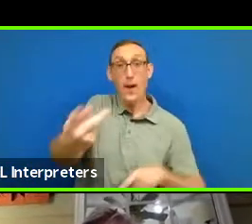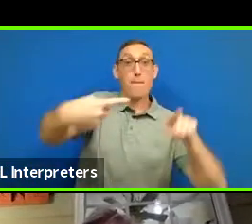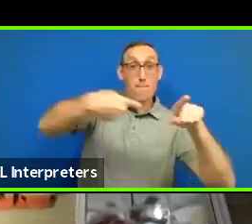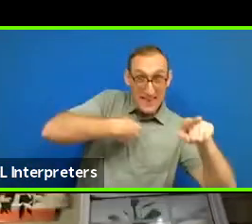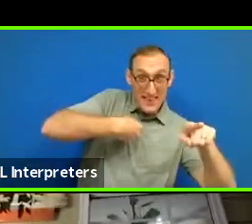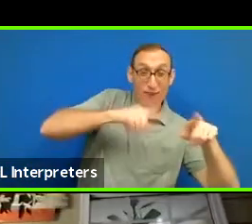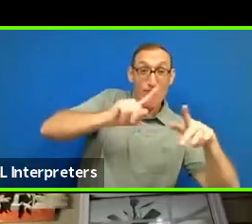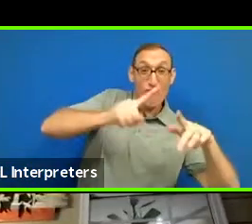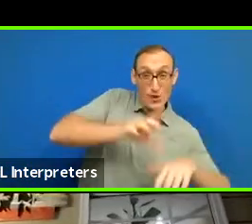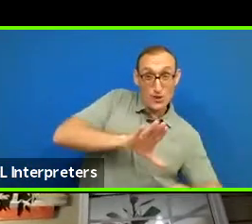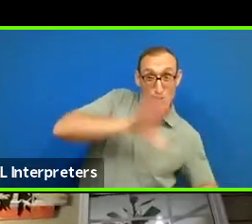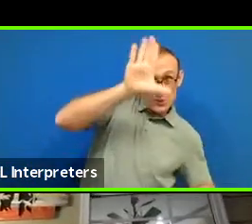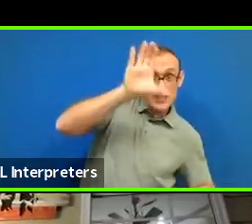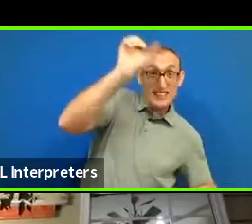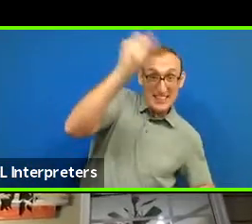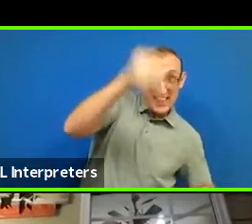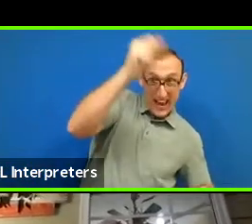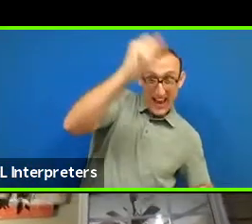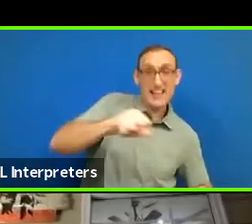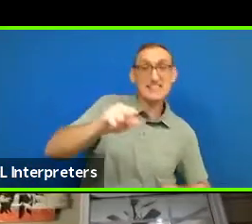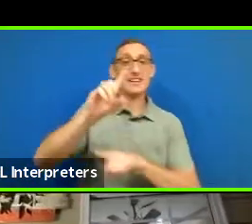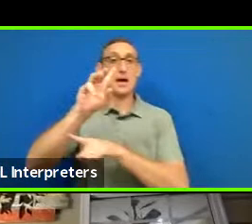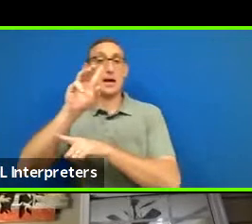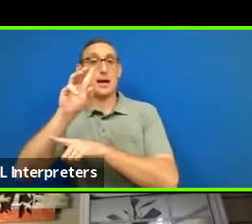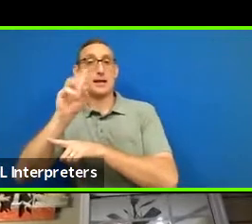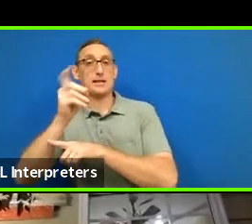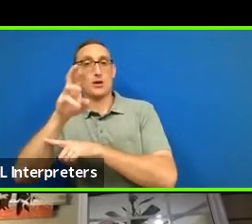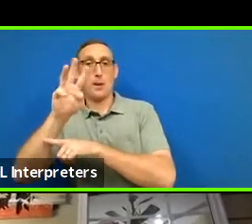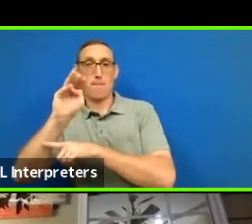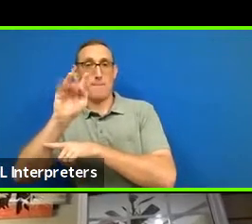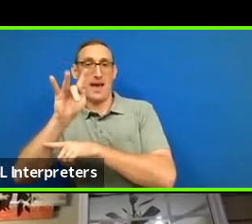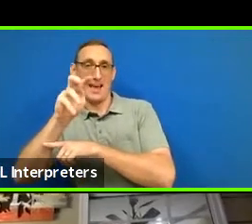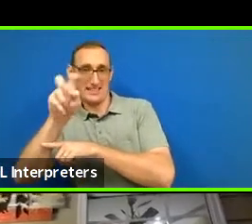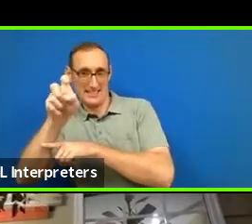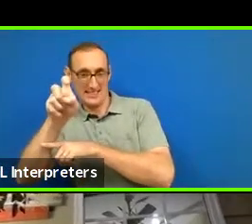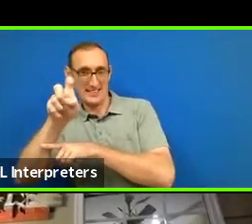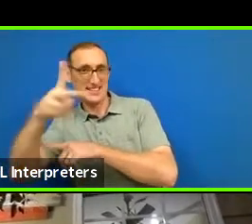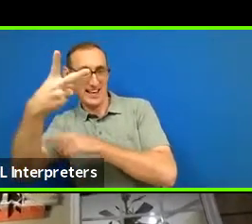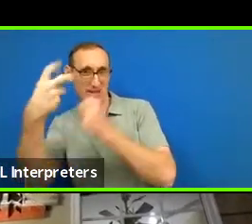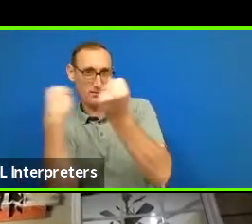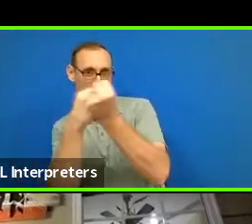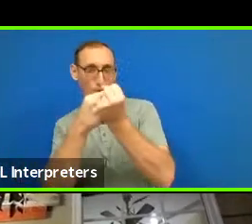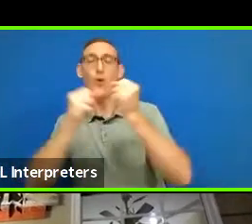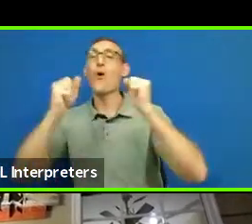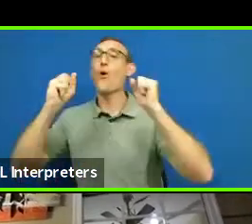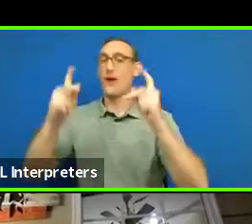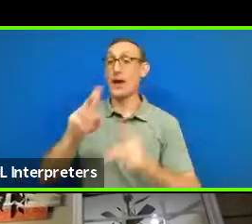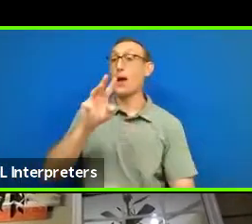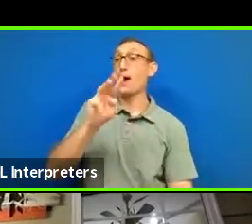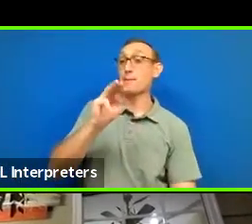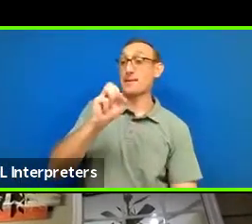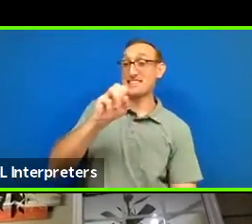sorry, Ms. Davis. Okay. Go ahead. Okay, so Ms. Davis made the motion to adjourn.